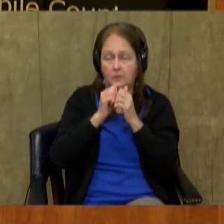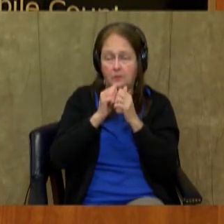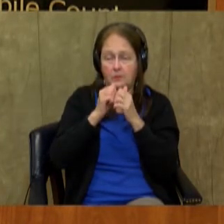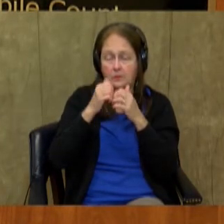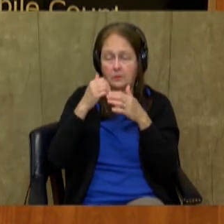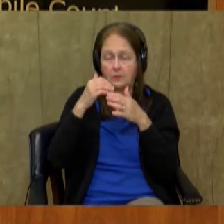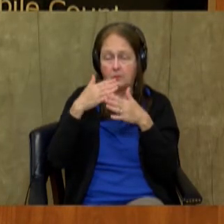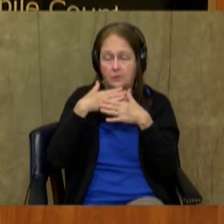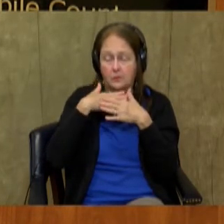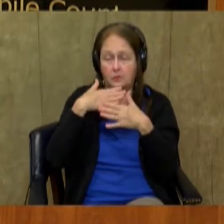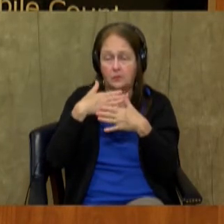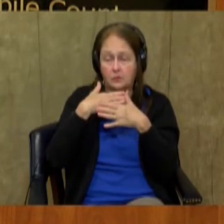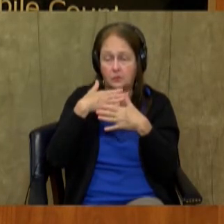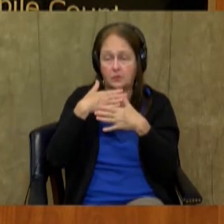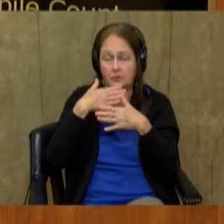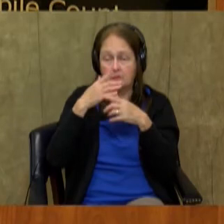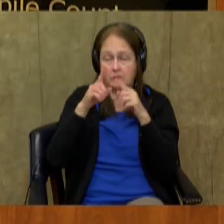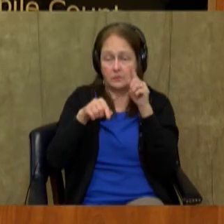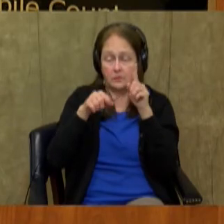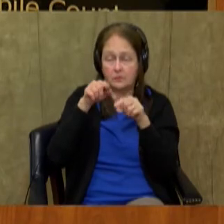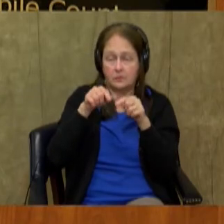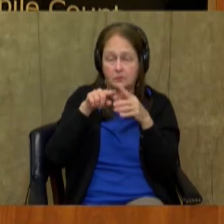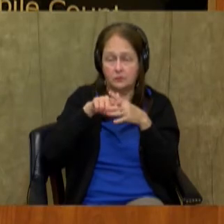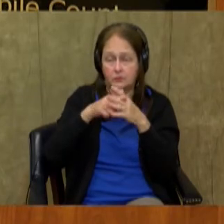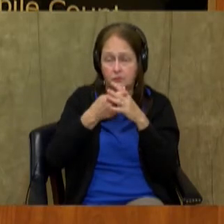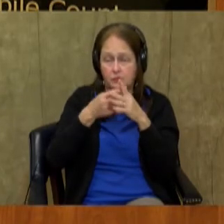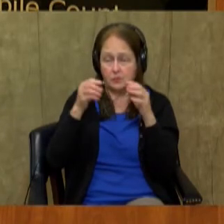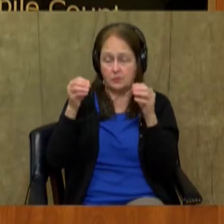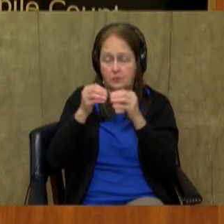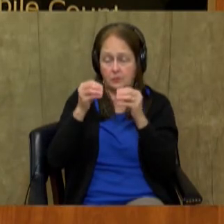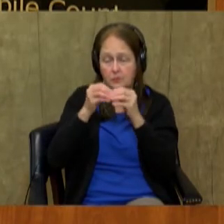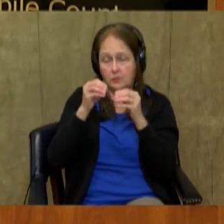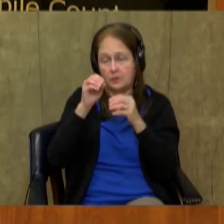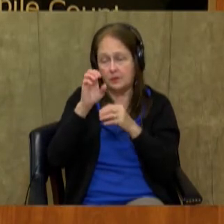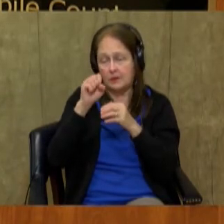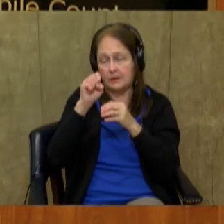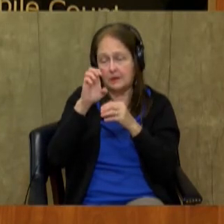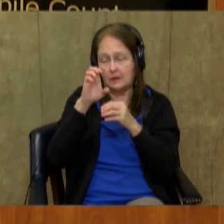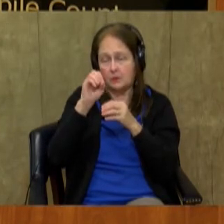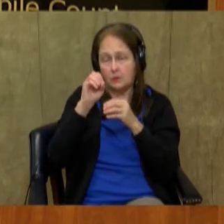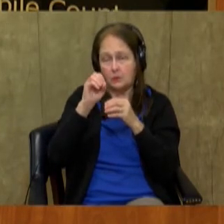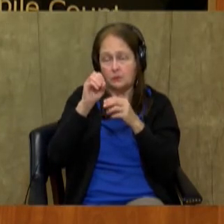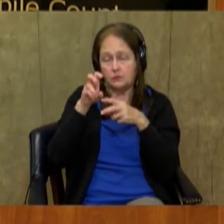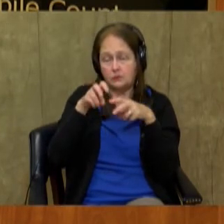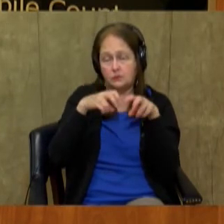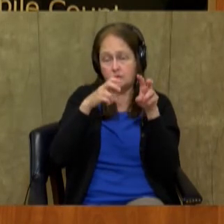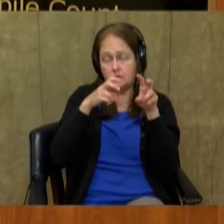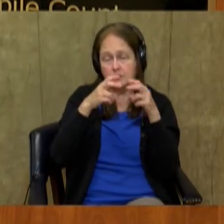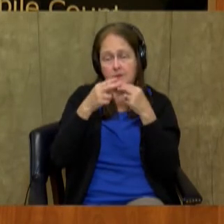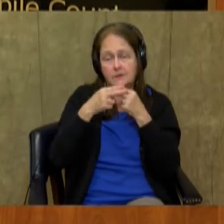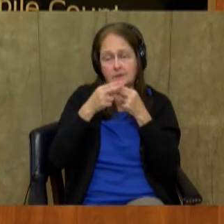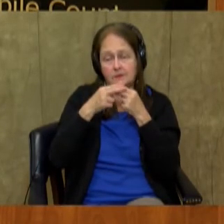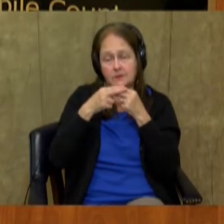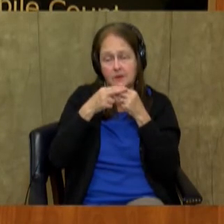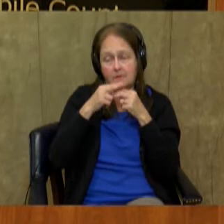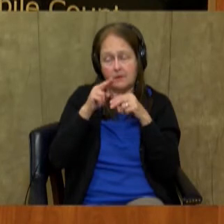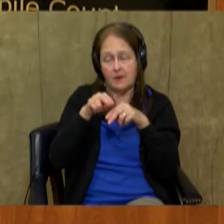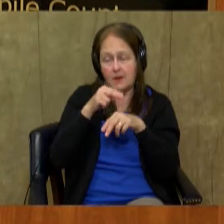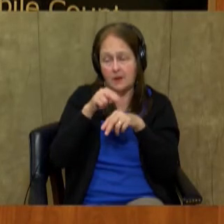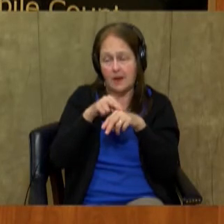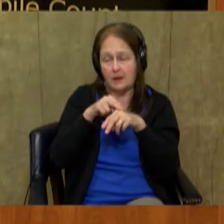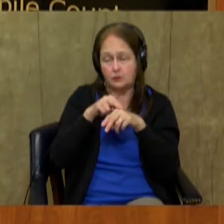rich biodiversity in this region. They are starting to do more of the ecotourism to try to conserve their natural